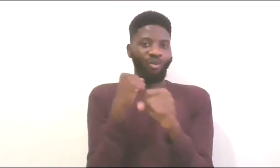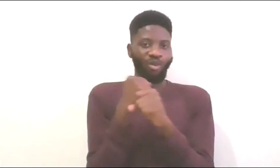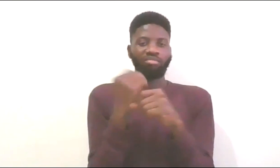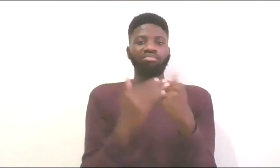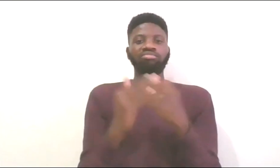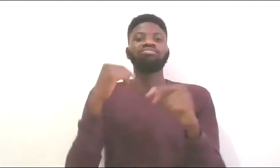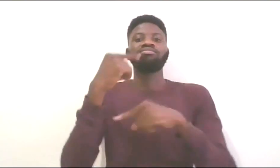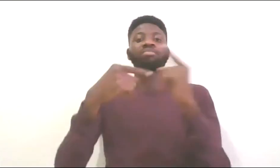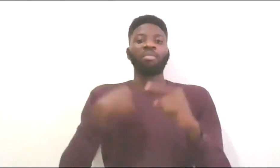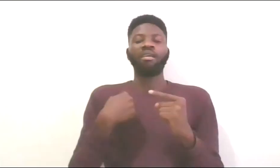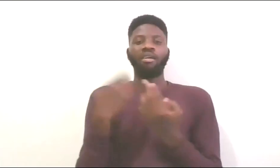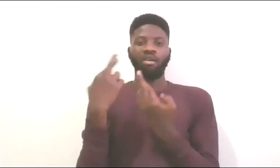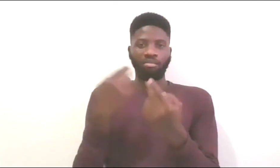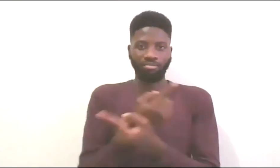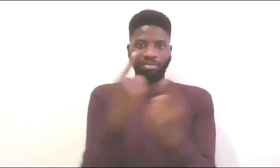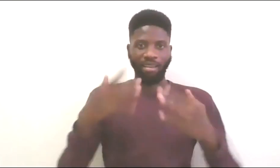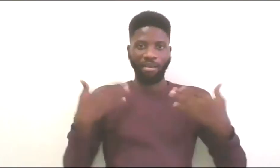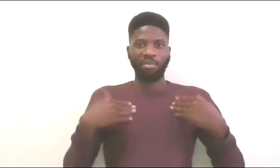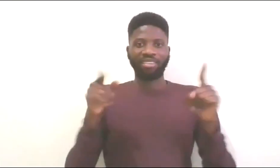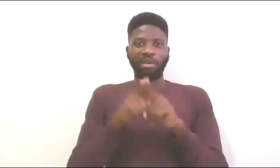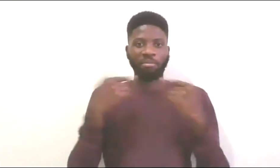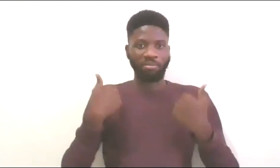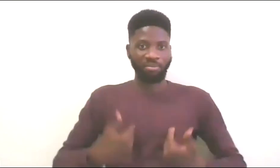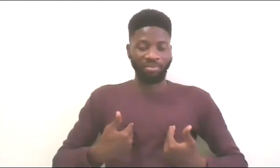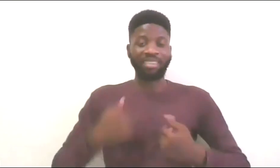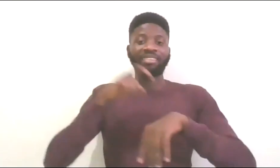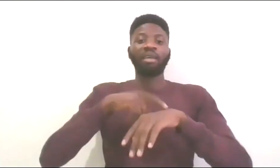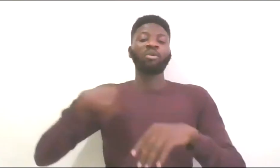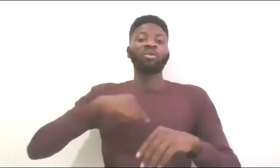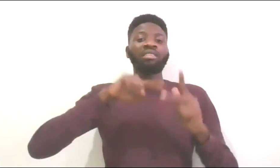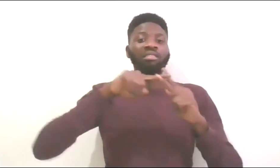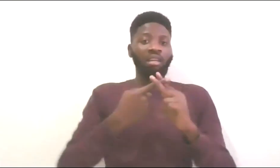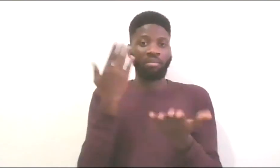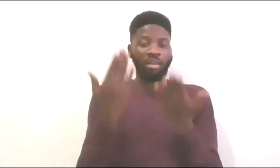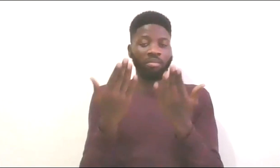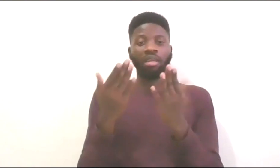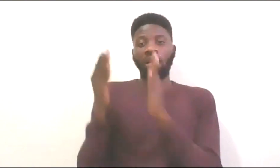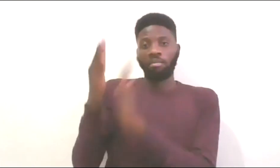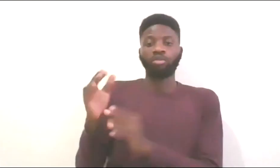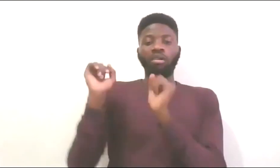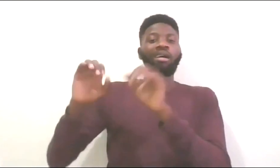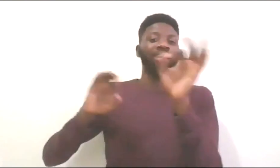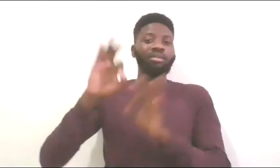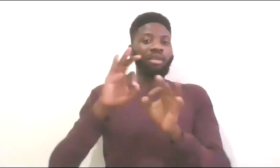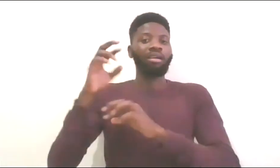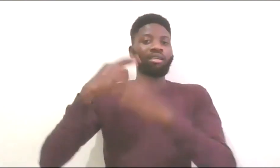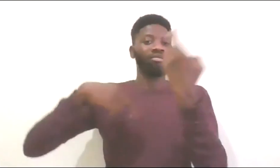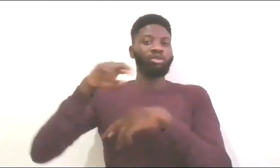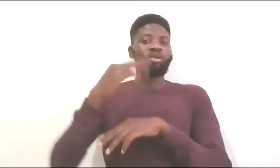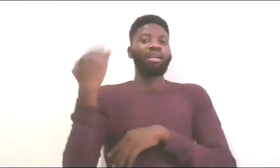as I am. Maybe as we start, maybe someone can give me a recap of what we did last session.